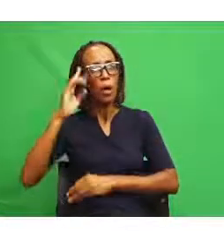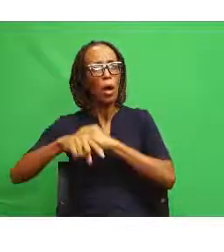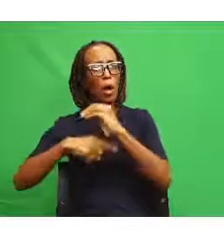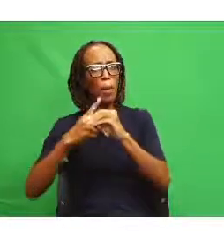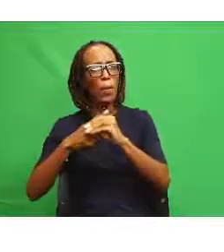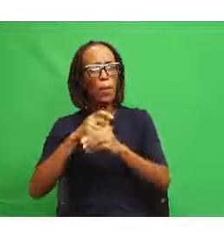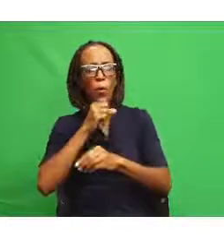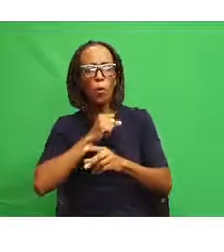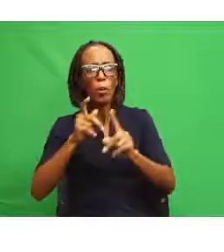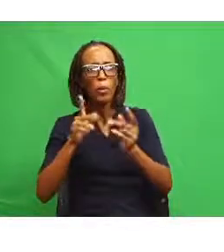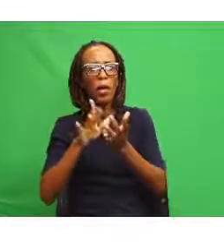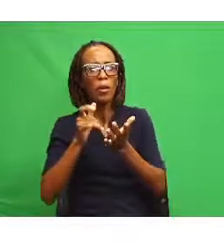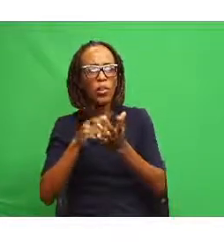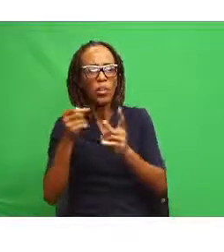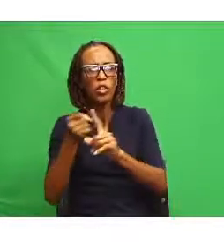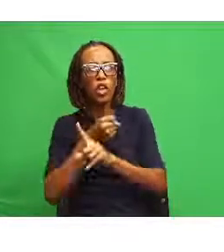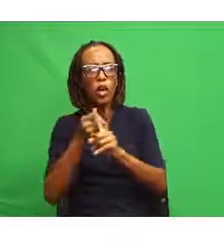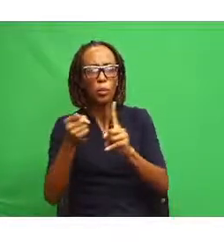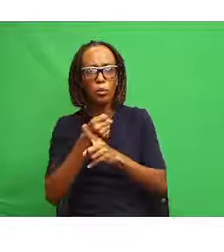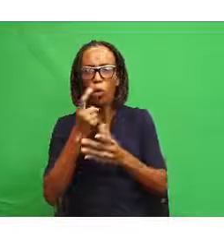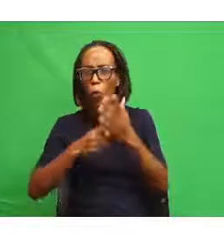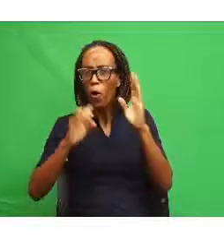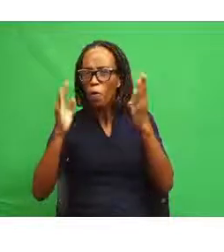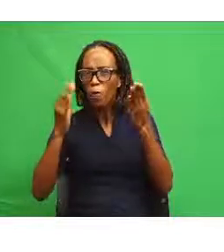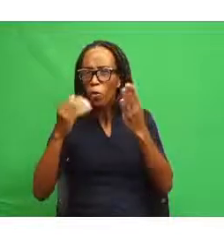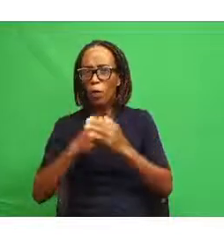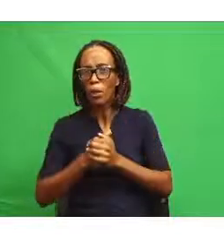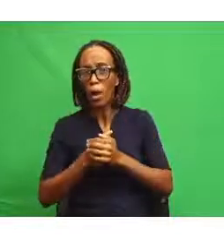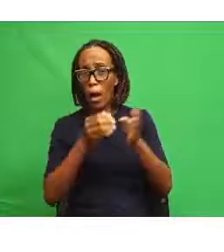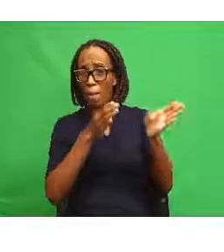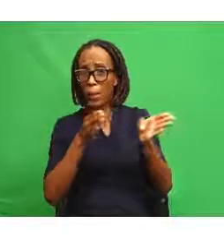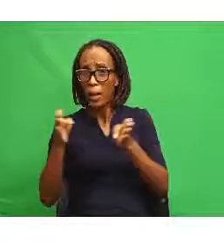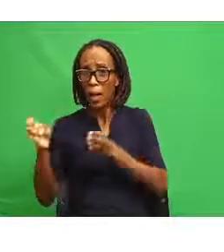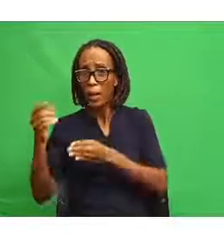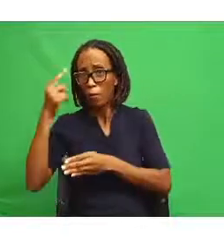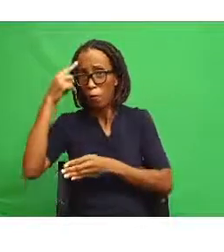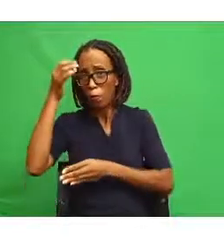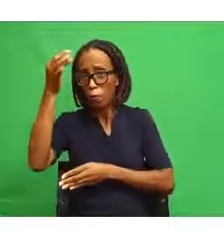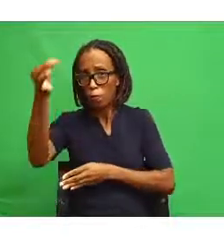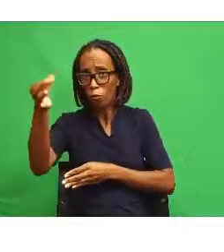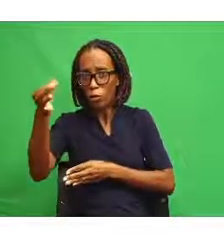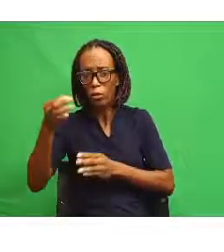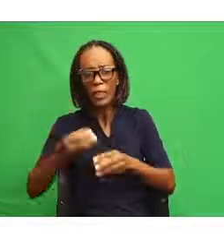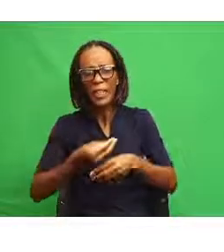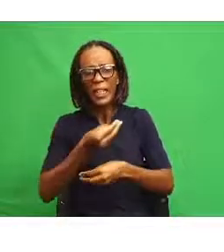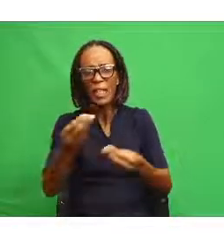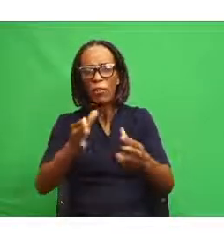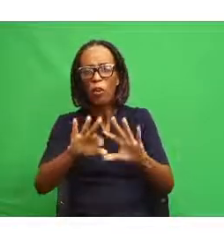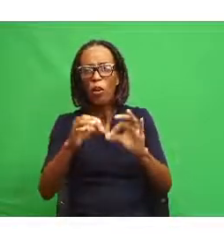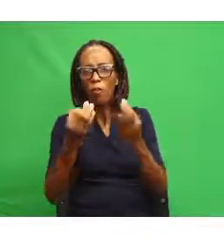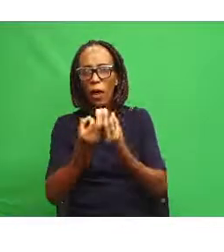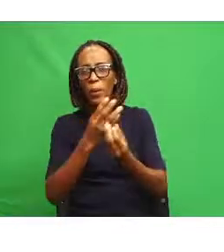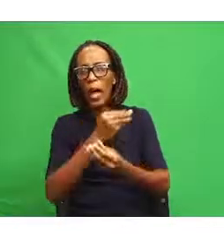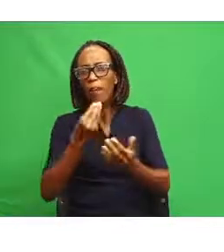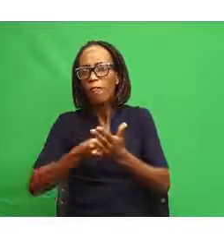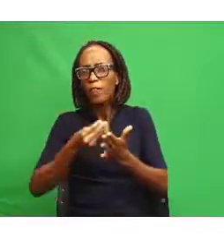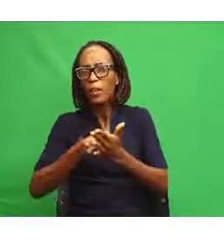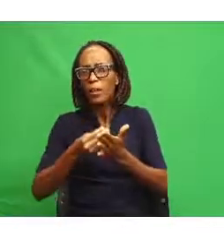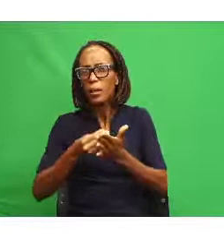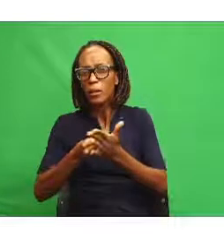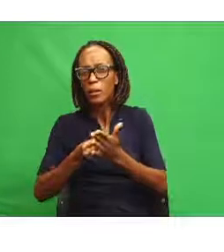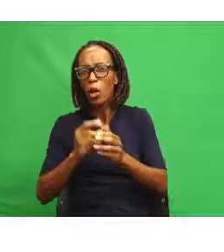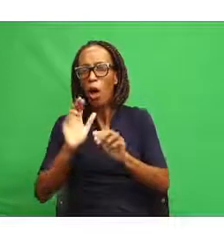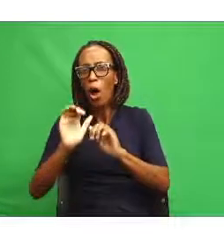abuse, which focuses on the theme estate planning and financial literacy. And this webinar is held